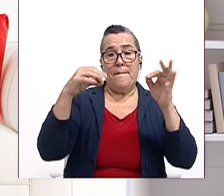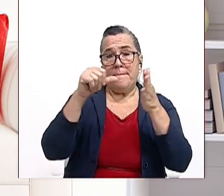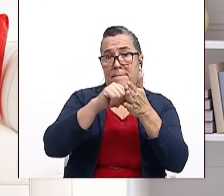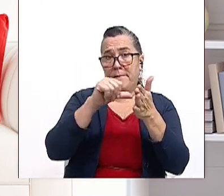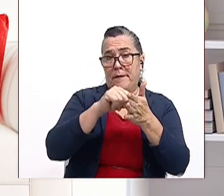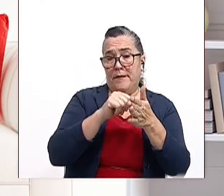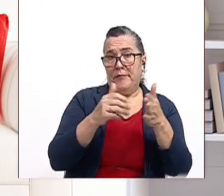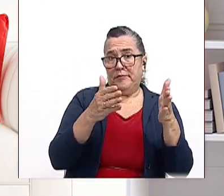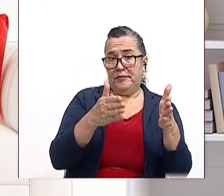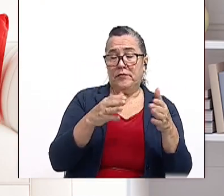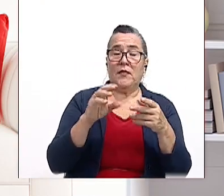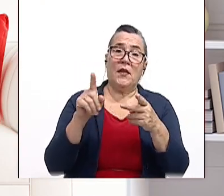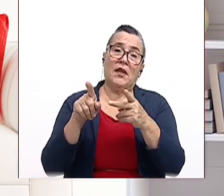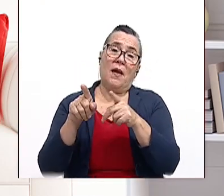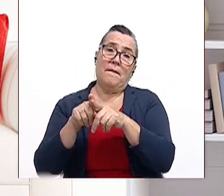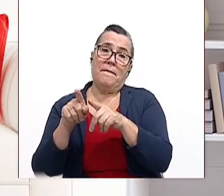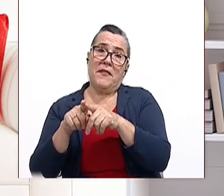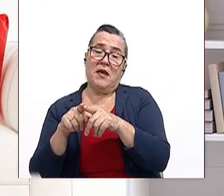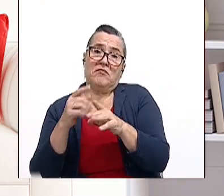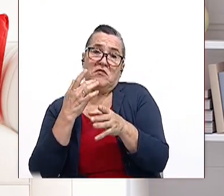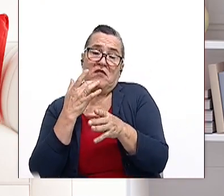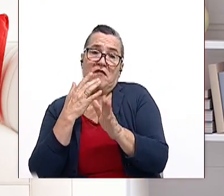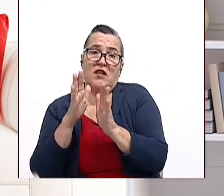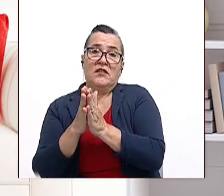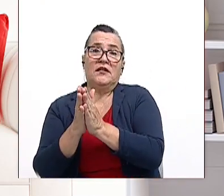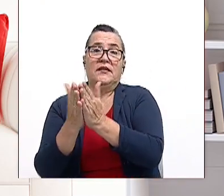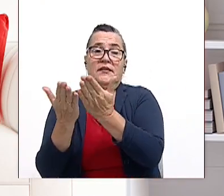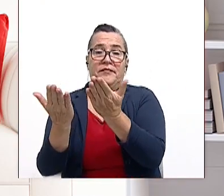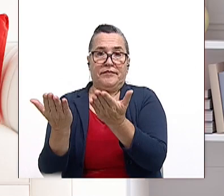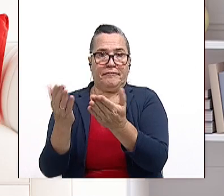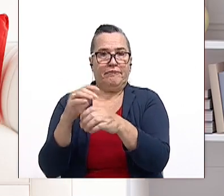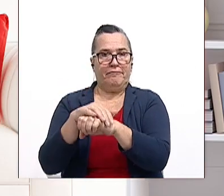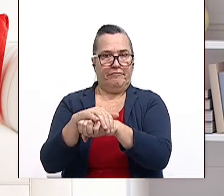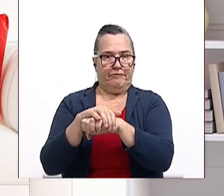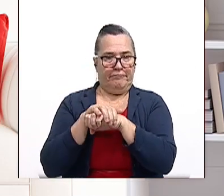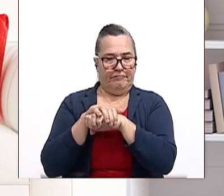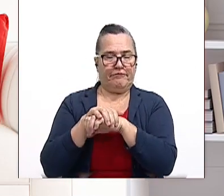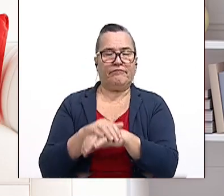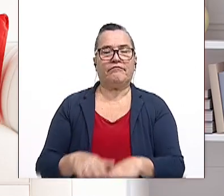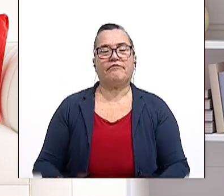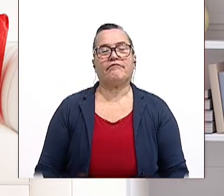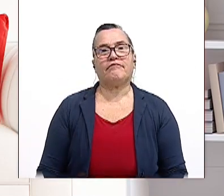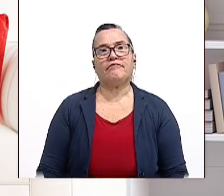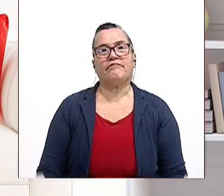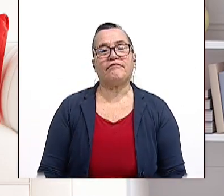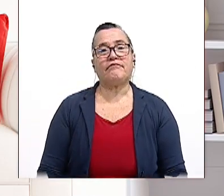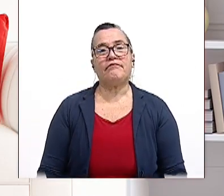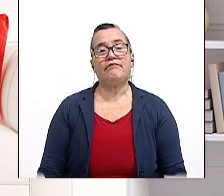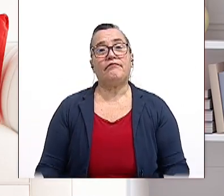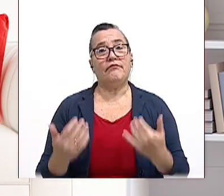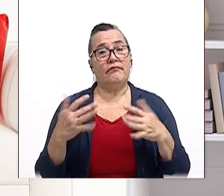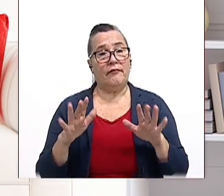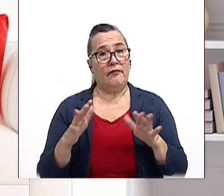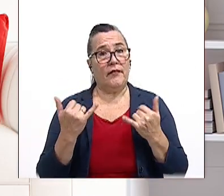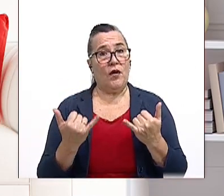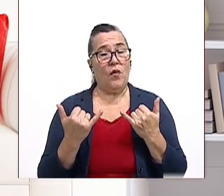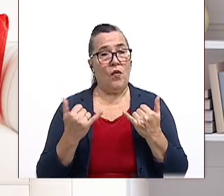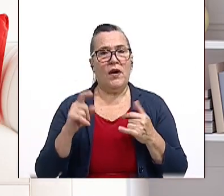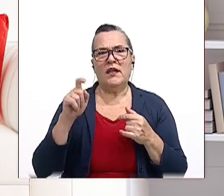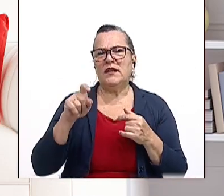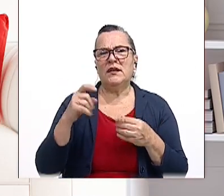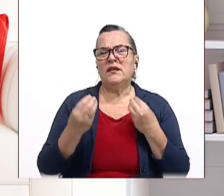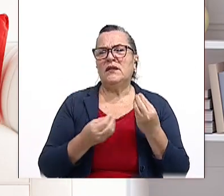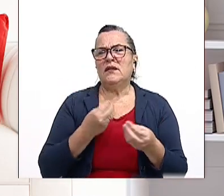of paper, or if you prefer, you can use your English notebook, okay? And look for the